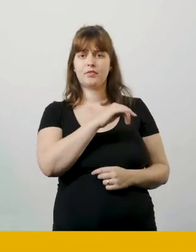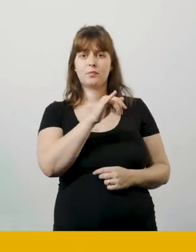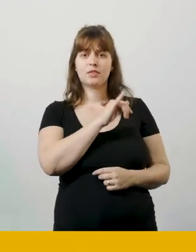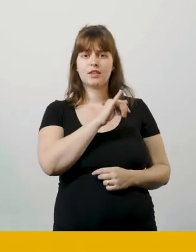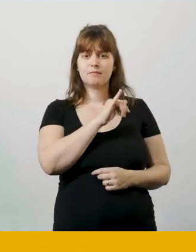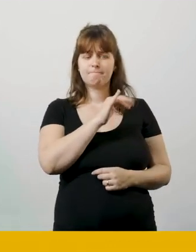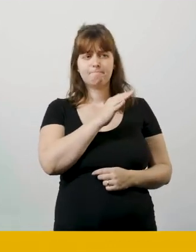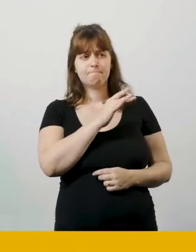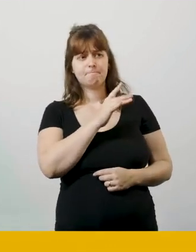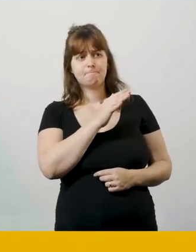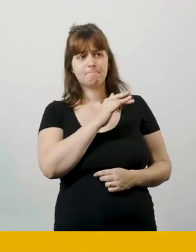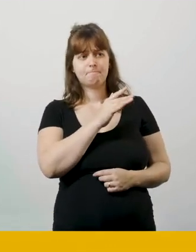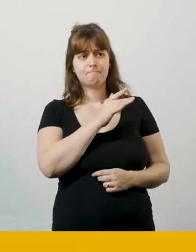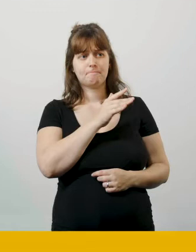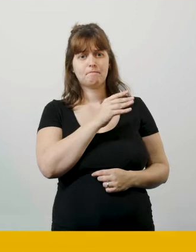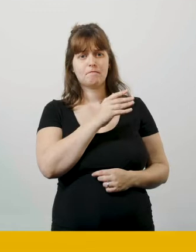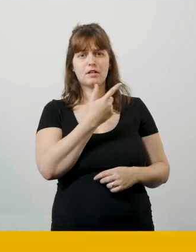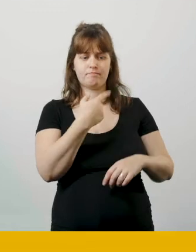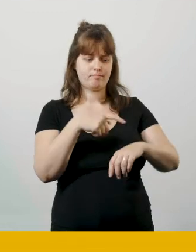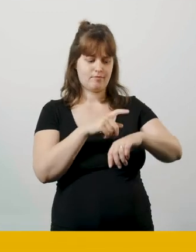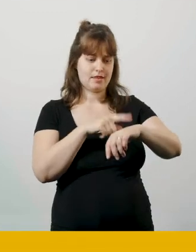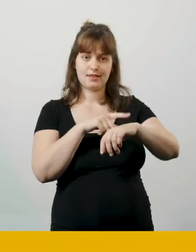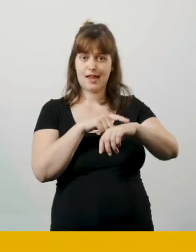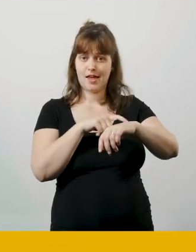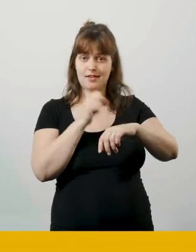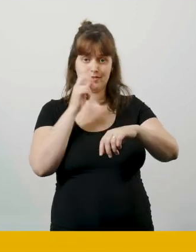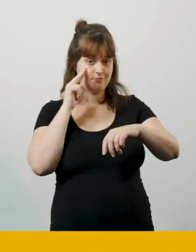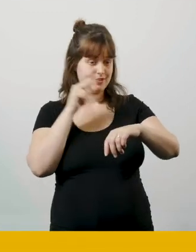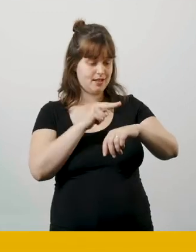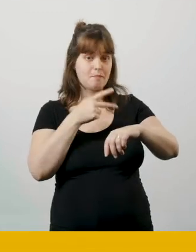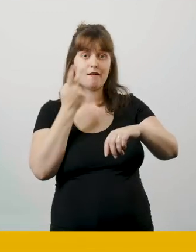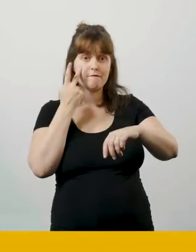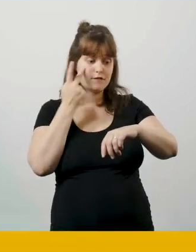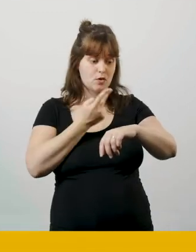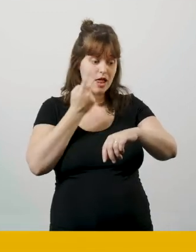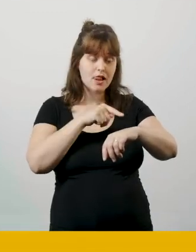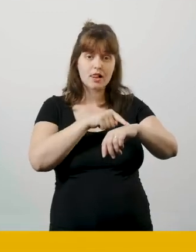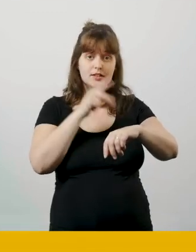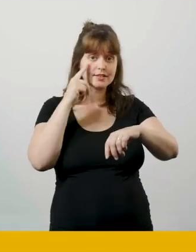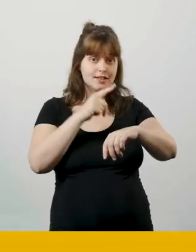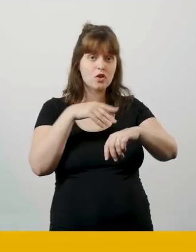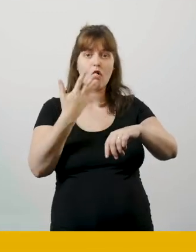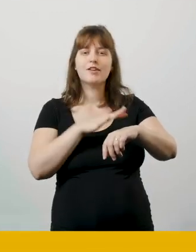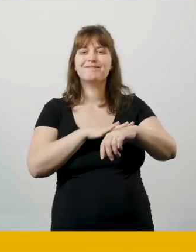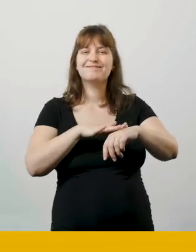it's really telling you the time, both visually and through the touch.